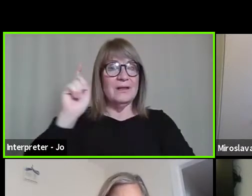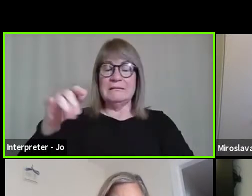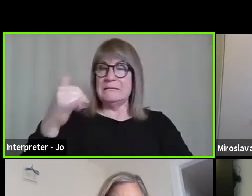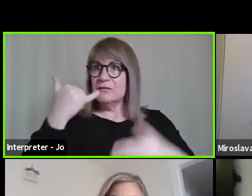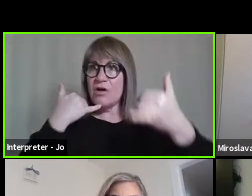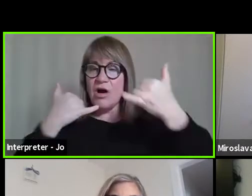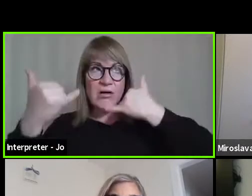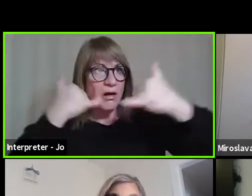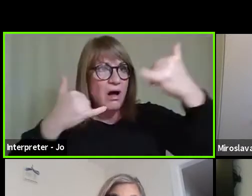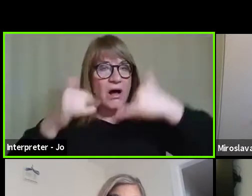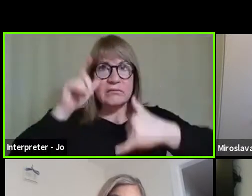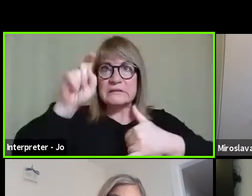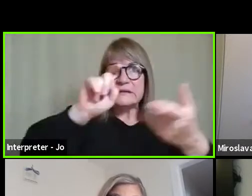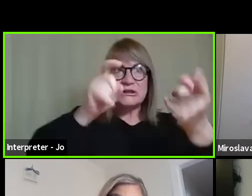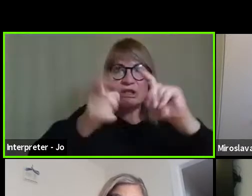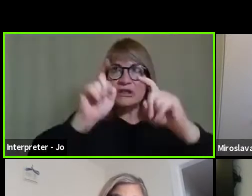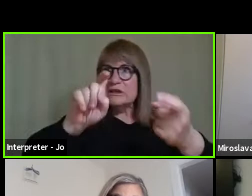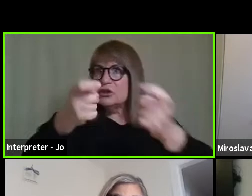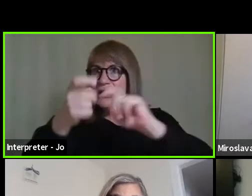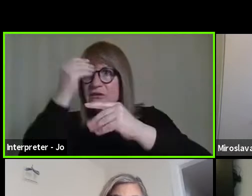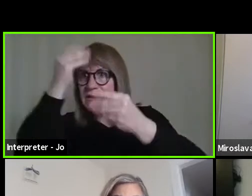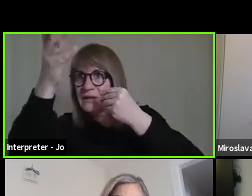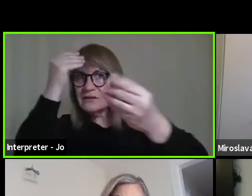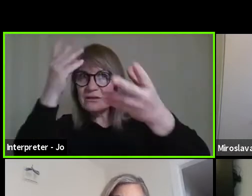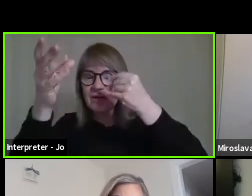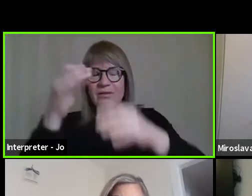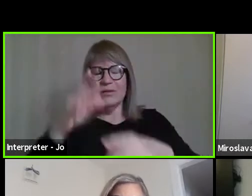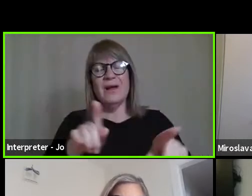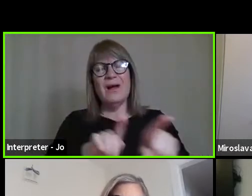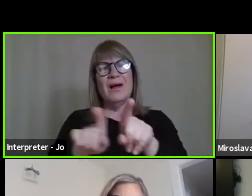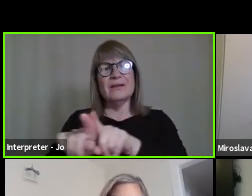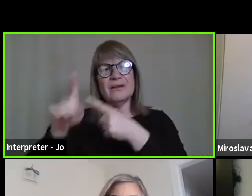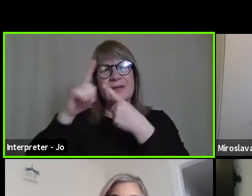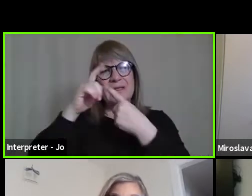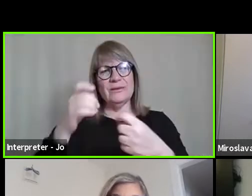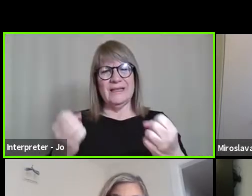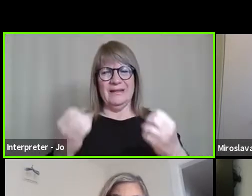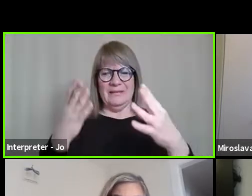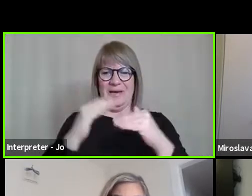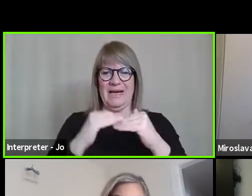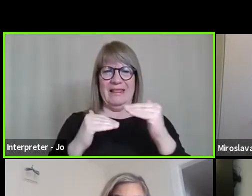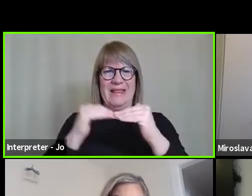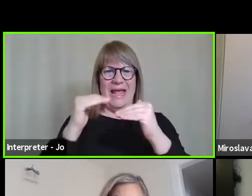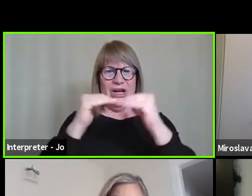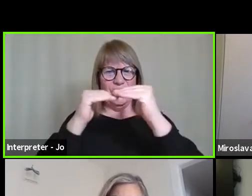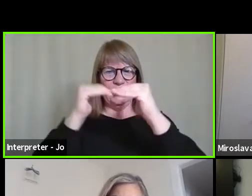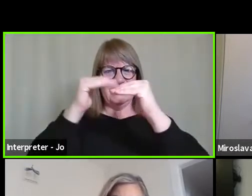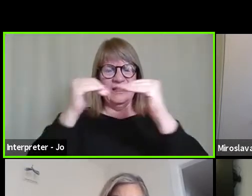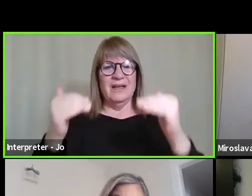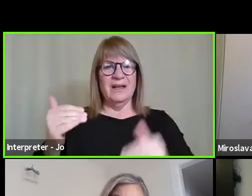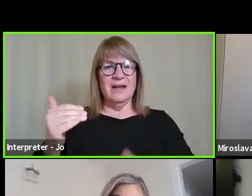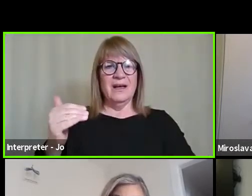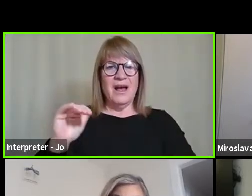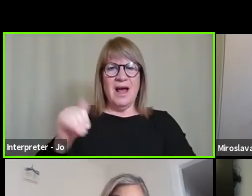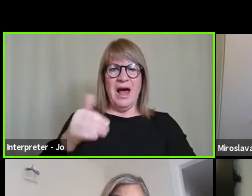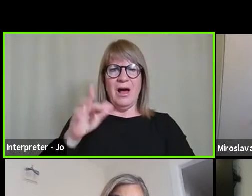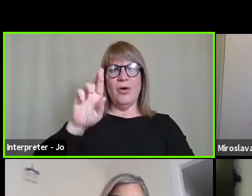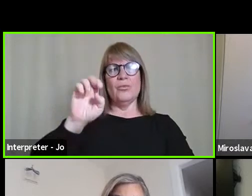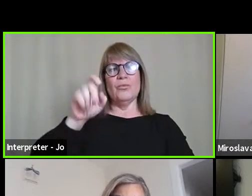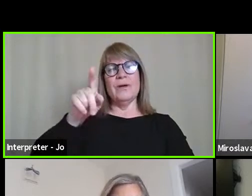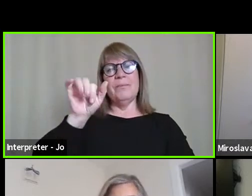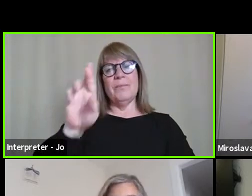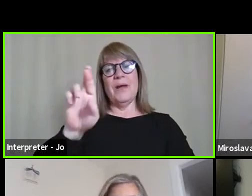to change that and then it's also interesting to the multi-layers talking about how we were how we how the repair project has been